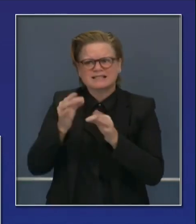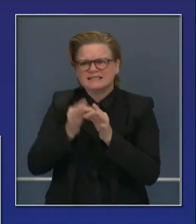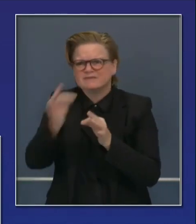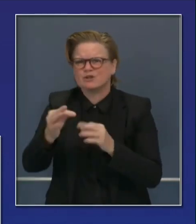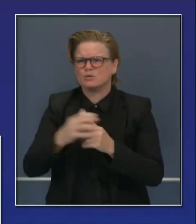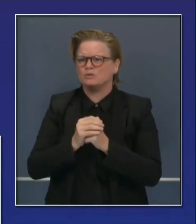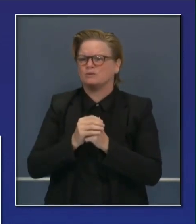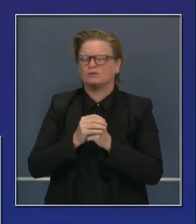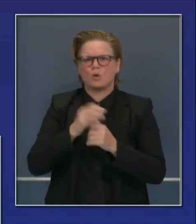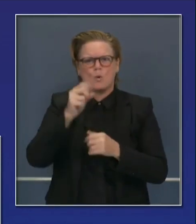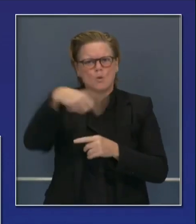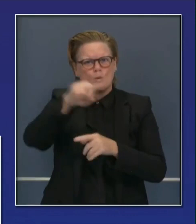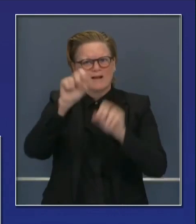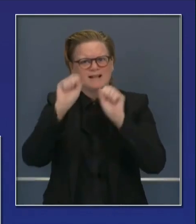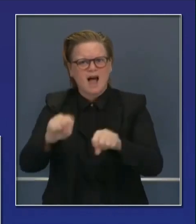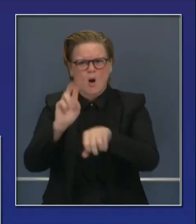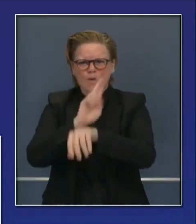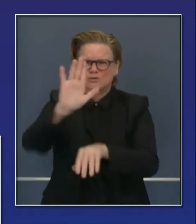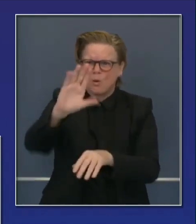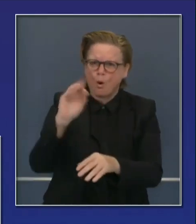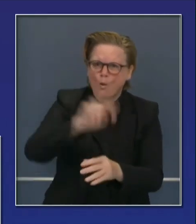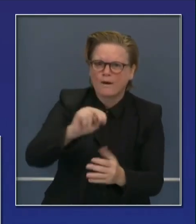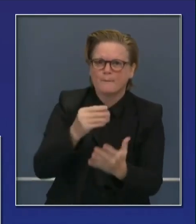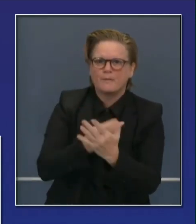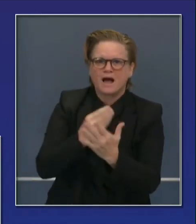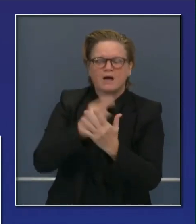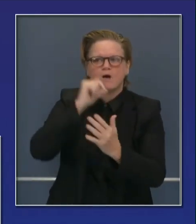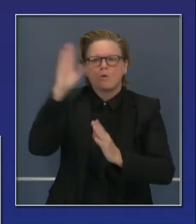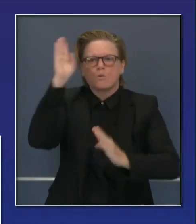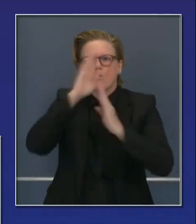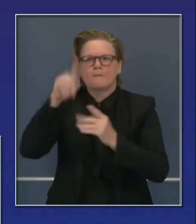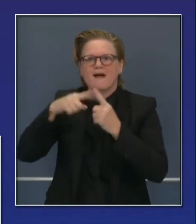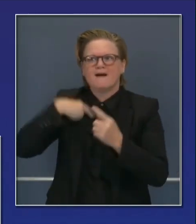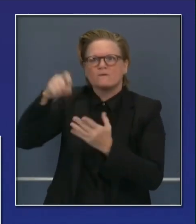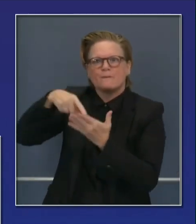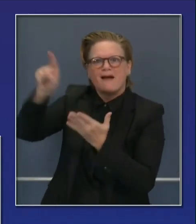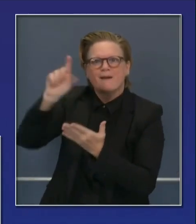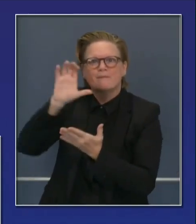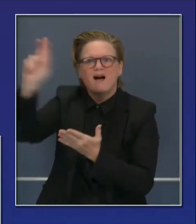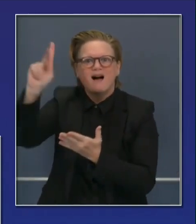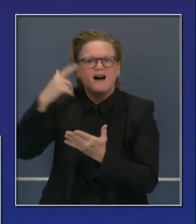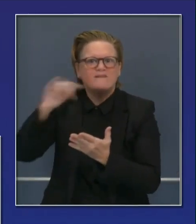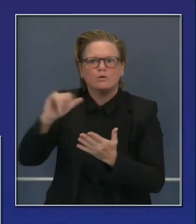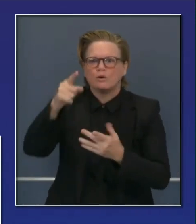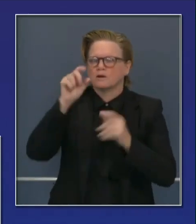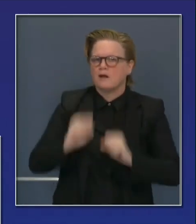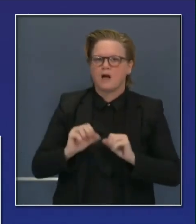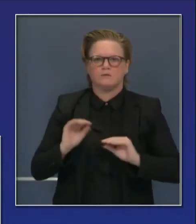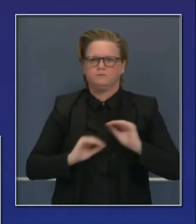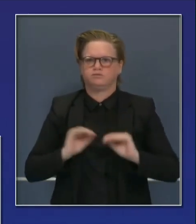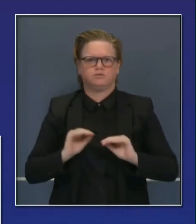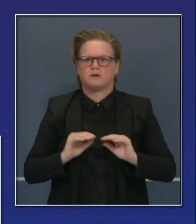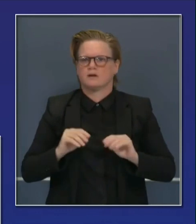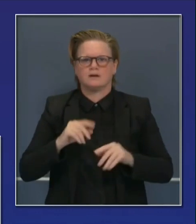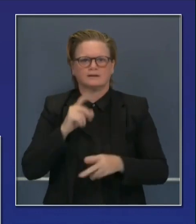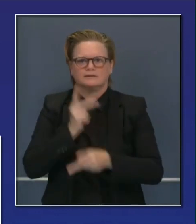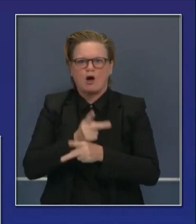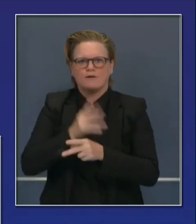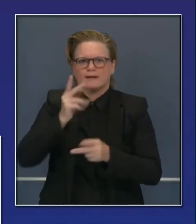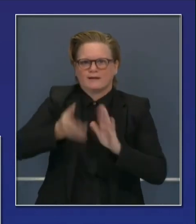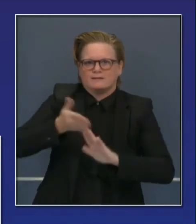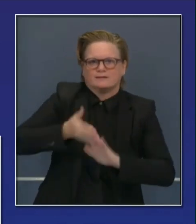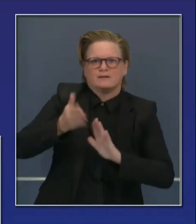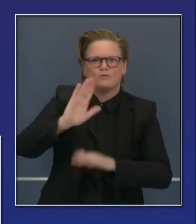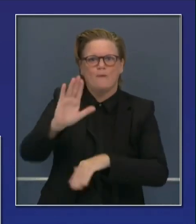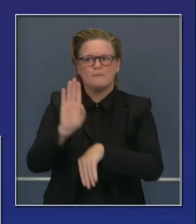those dollars before they're due to the state. We also provided this $100 million Main Street tax